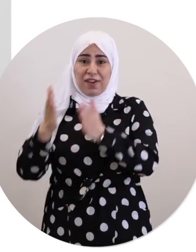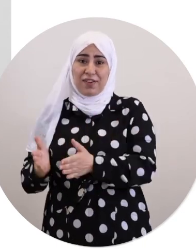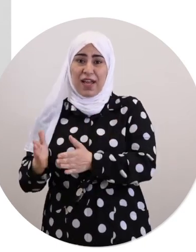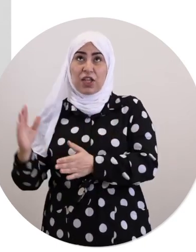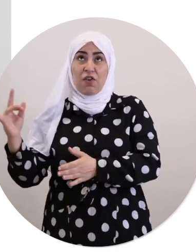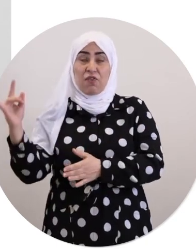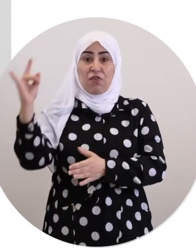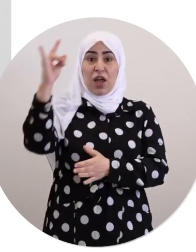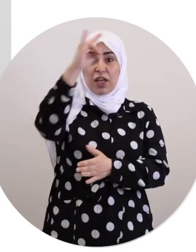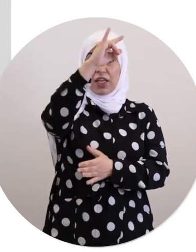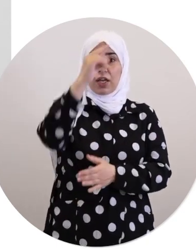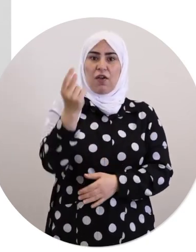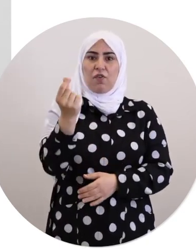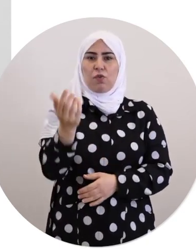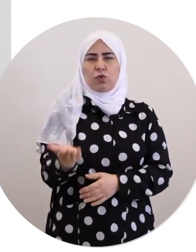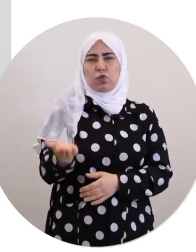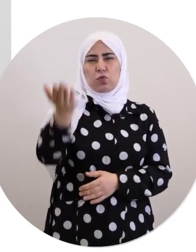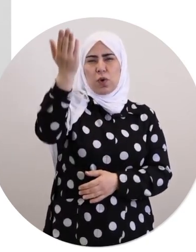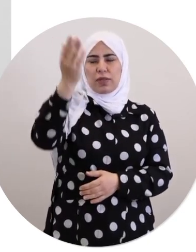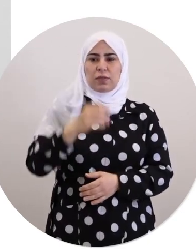other hand, flying is more expensive.